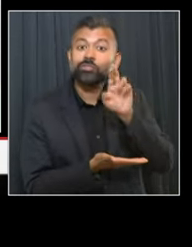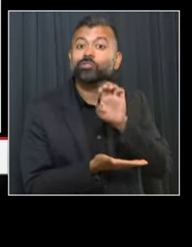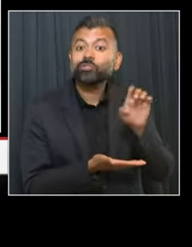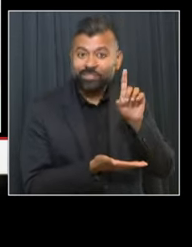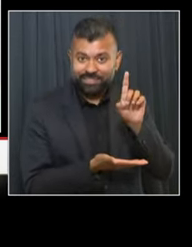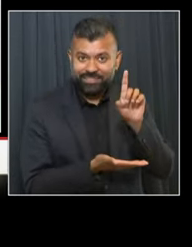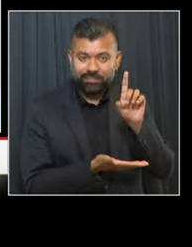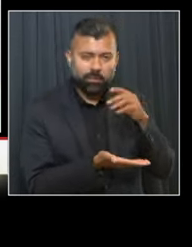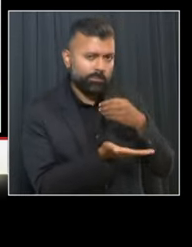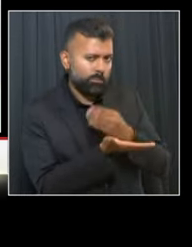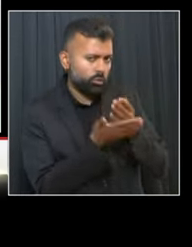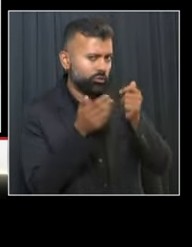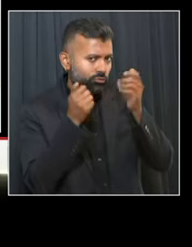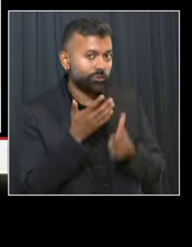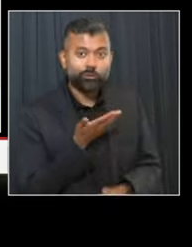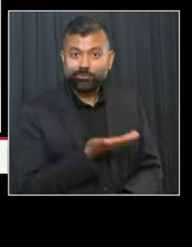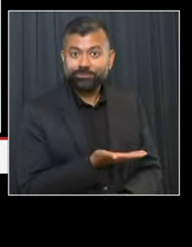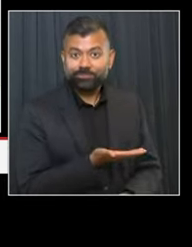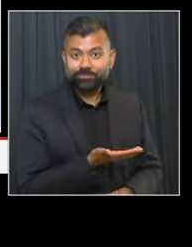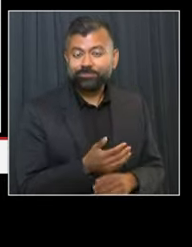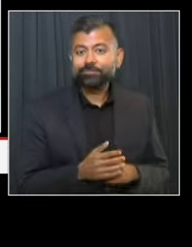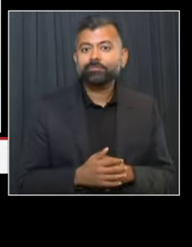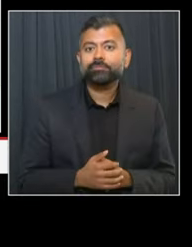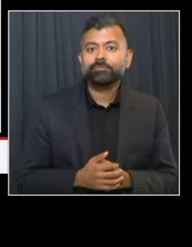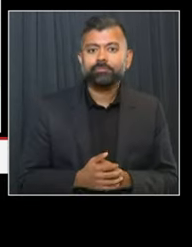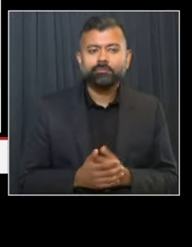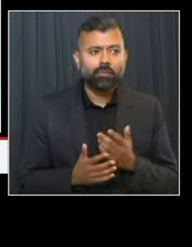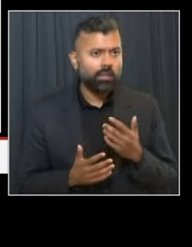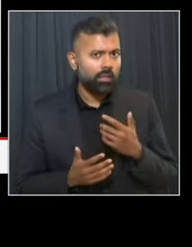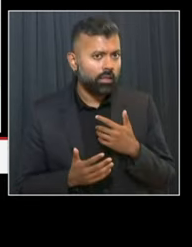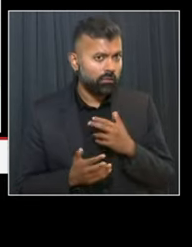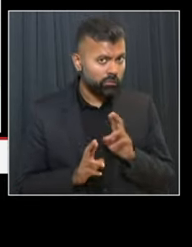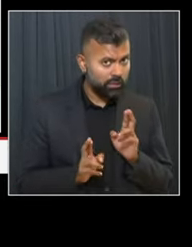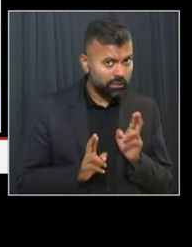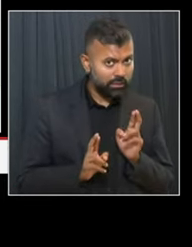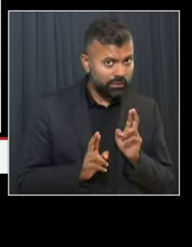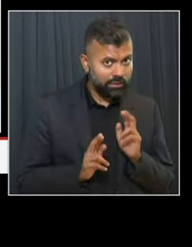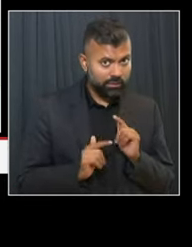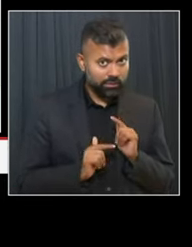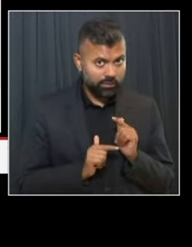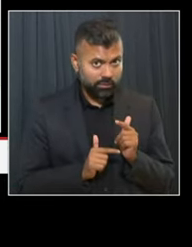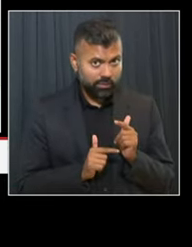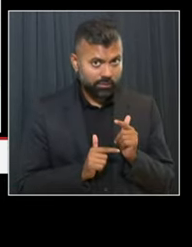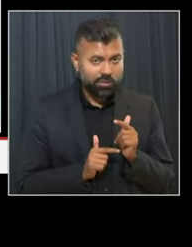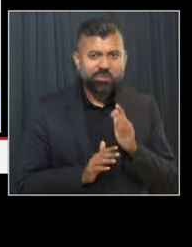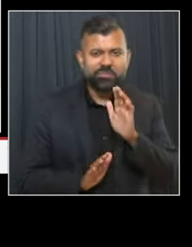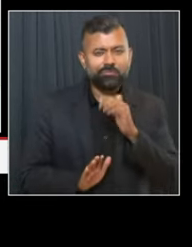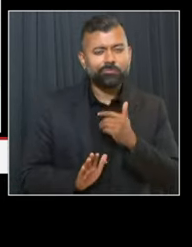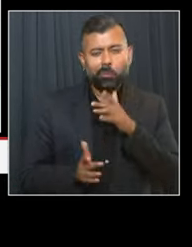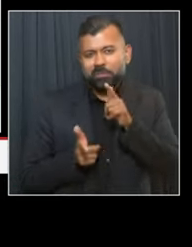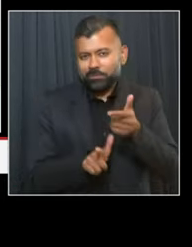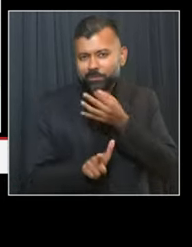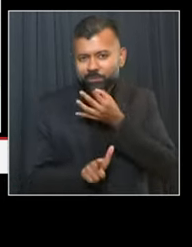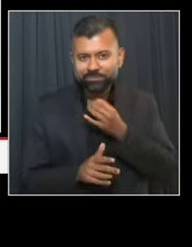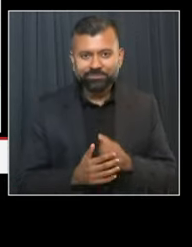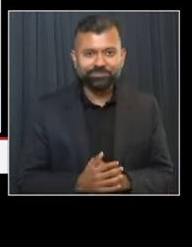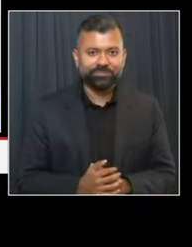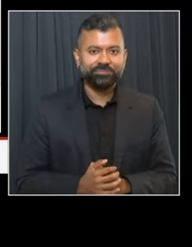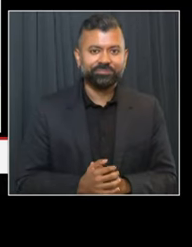know who's talking first, the 2025 Supplemental and CR Fix. Thank you, Mayor.